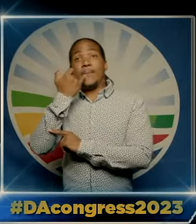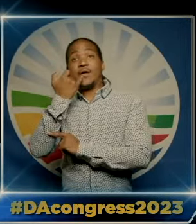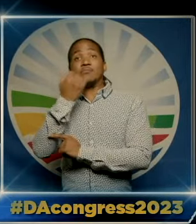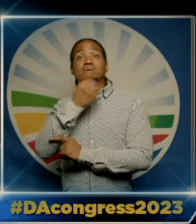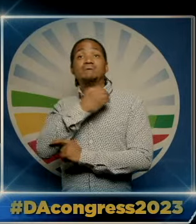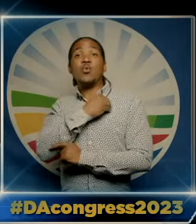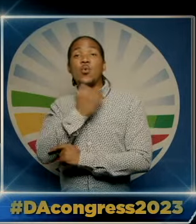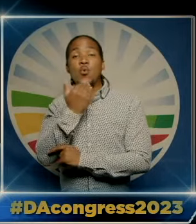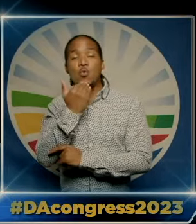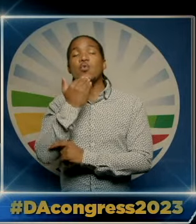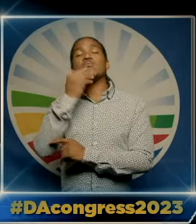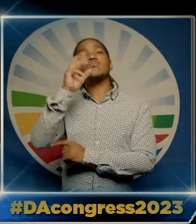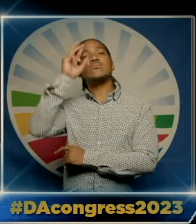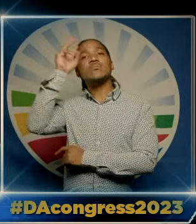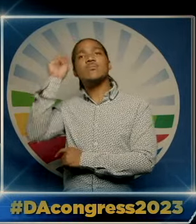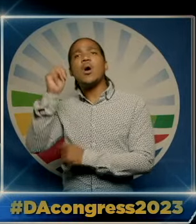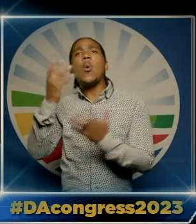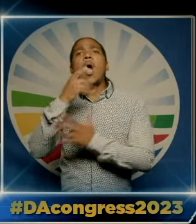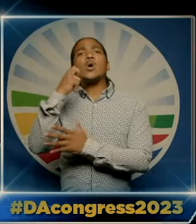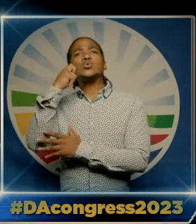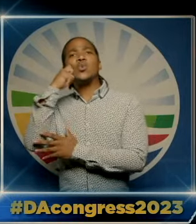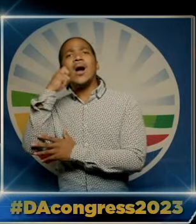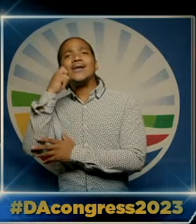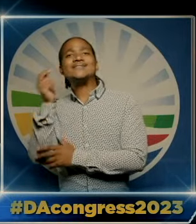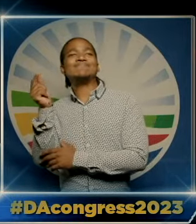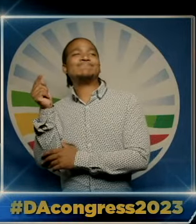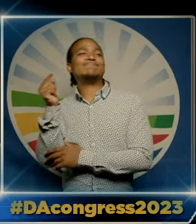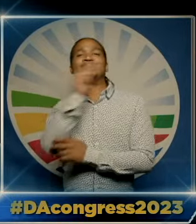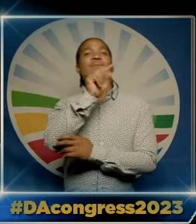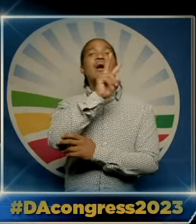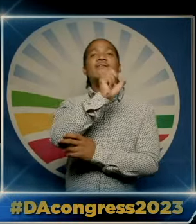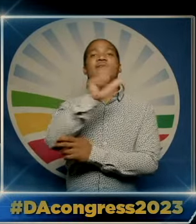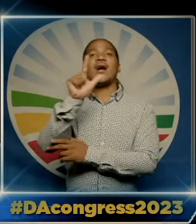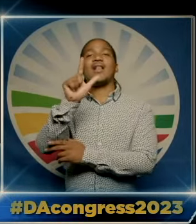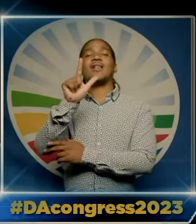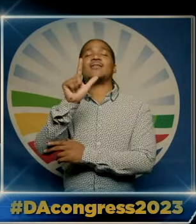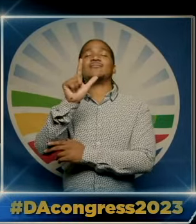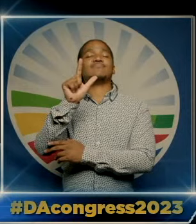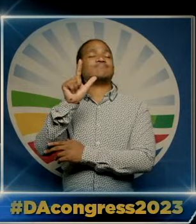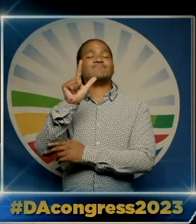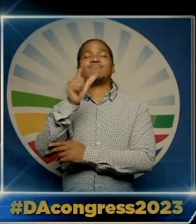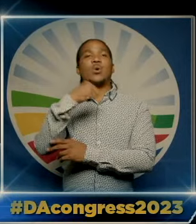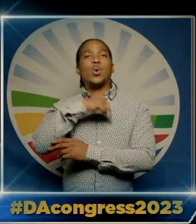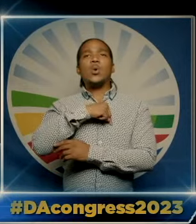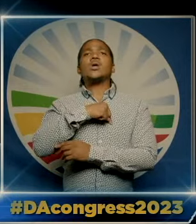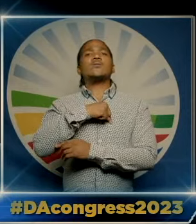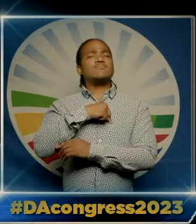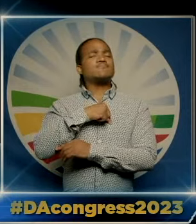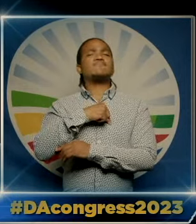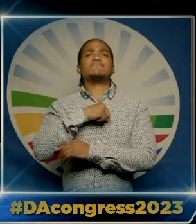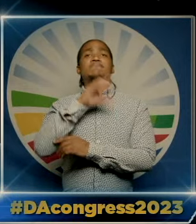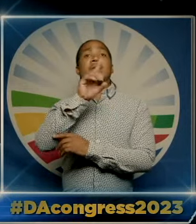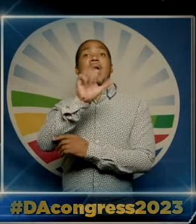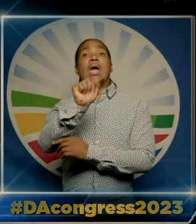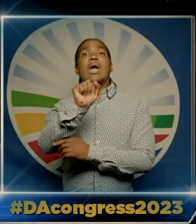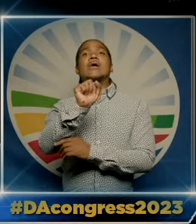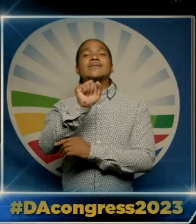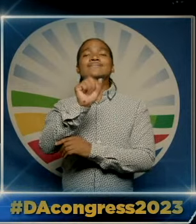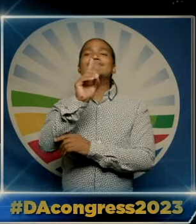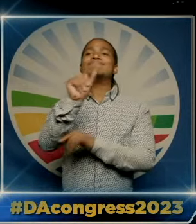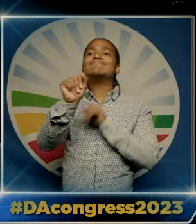and even from Tshwane all the way to Midvaal. Liam, we are moving. The DA Blue Train will